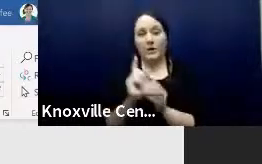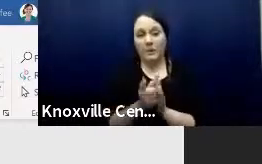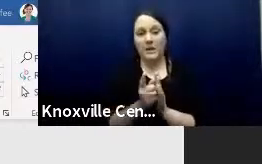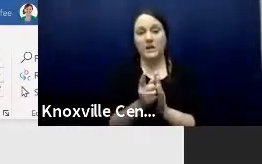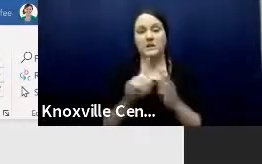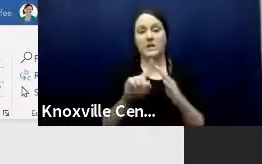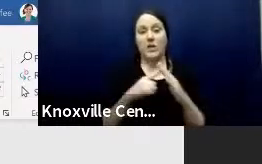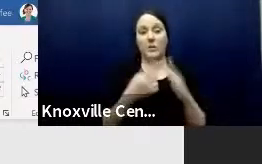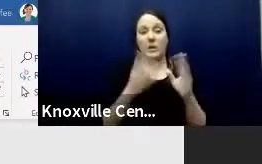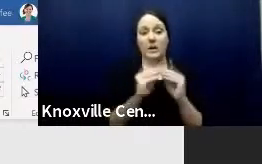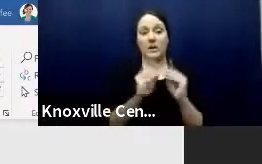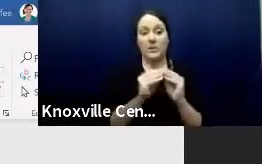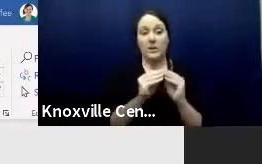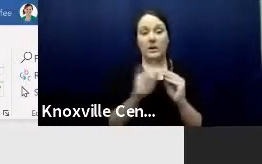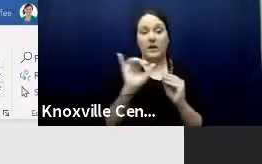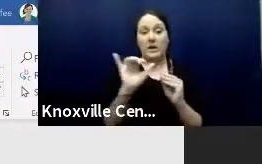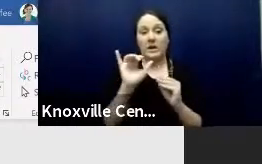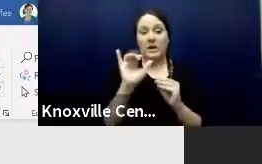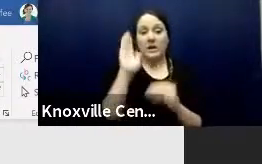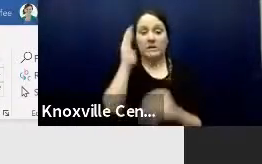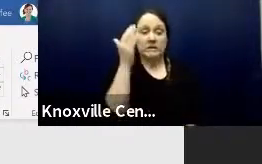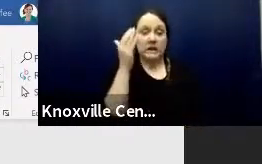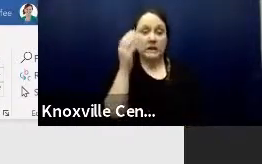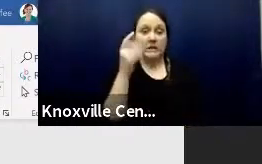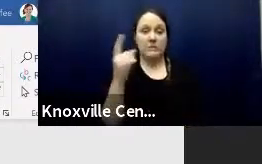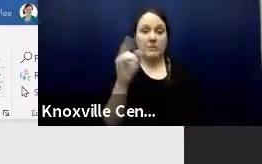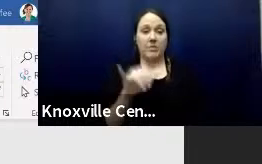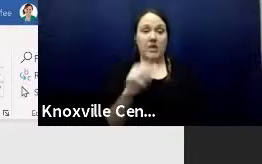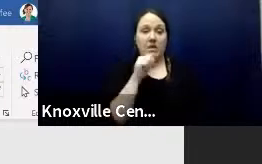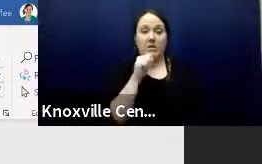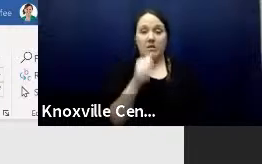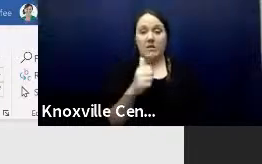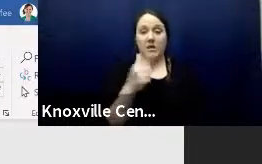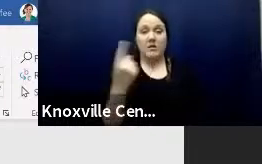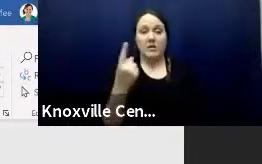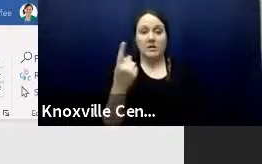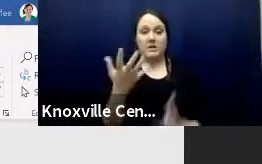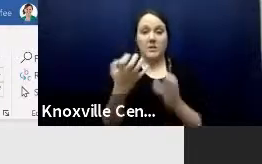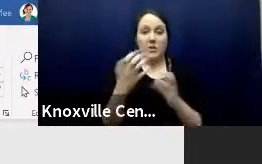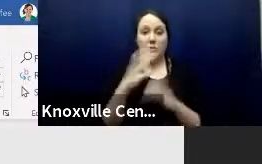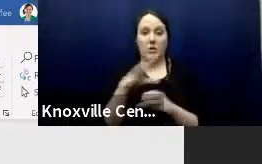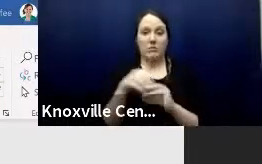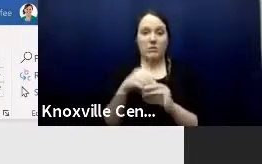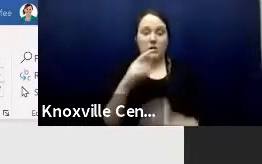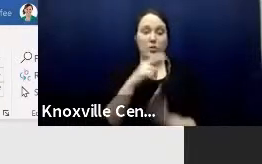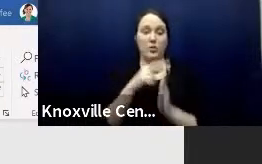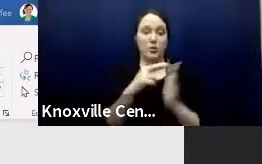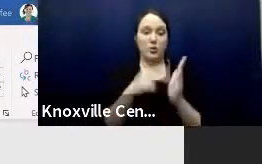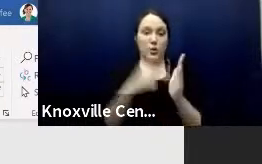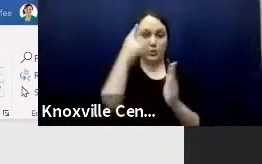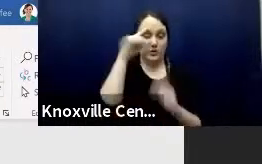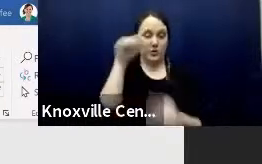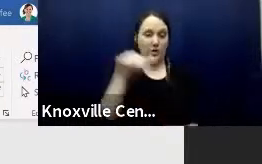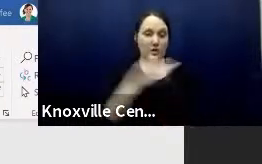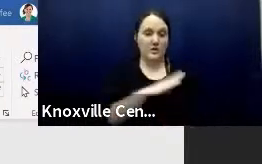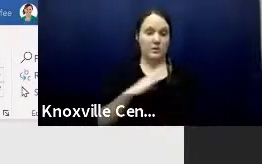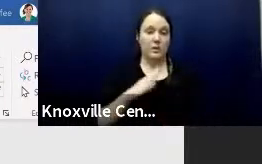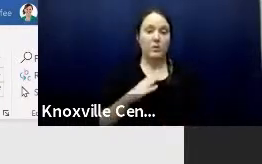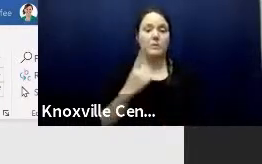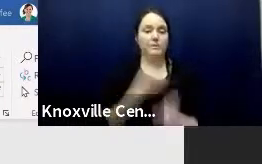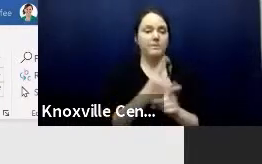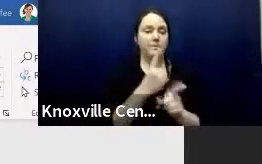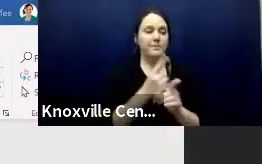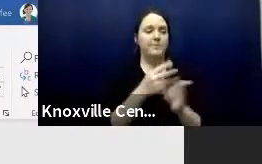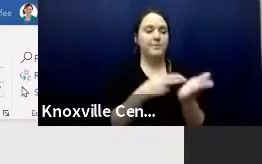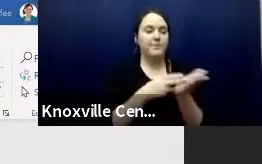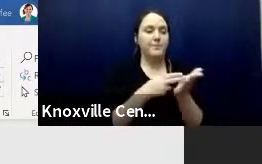that that is not something you wanted in the rules for this body. And that's correct. I'll be